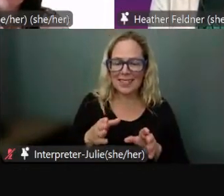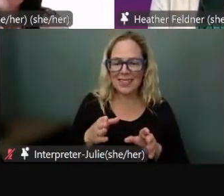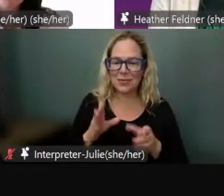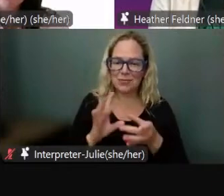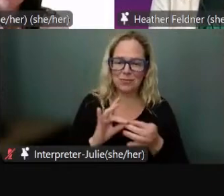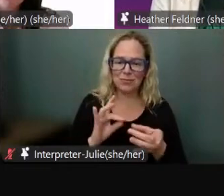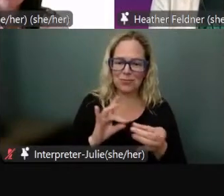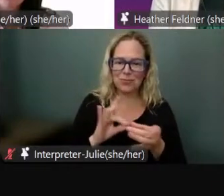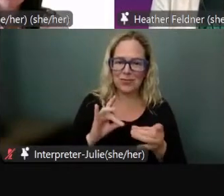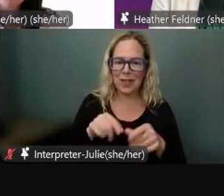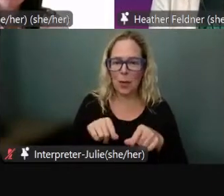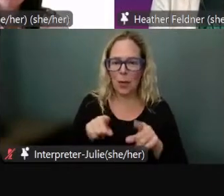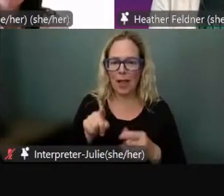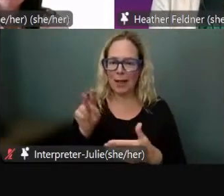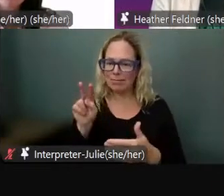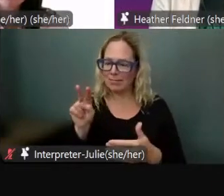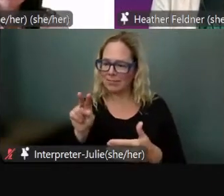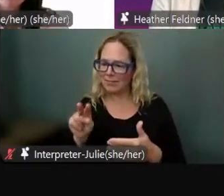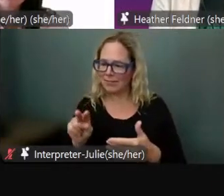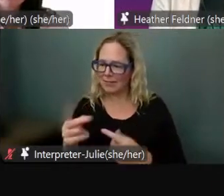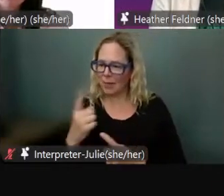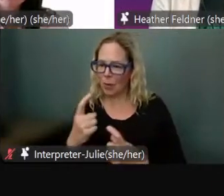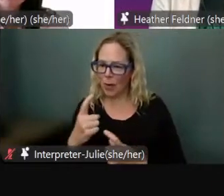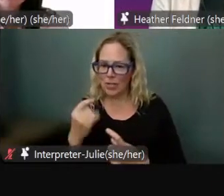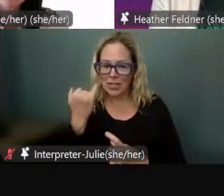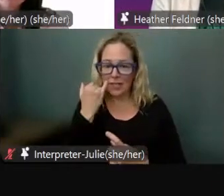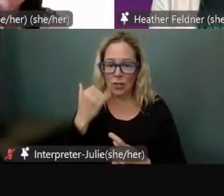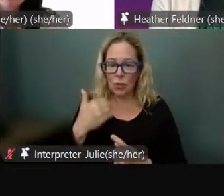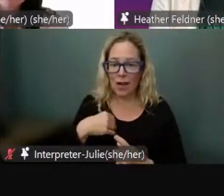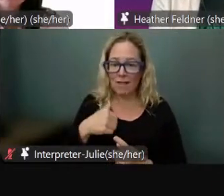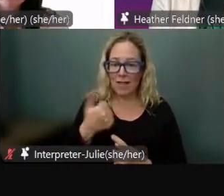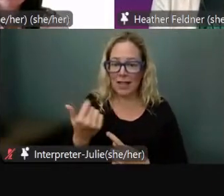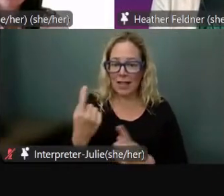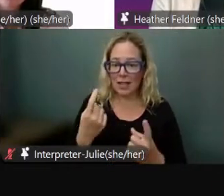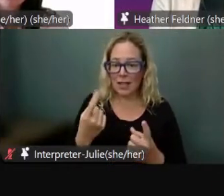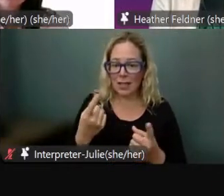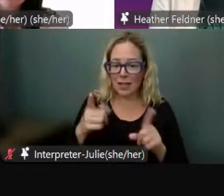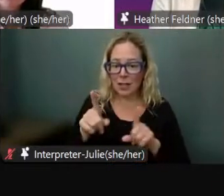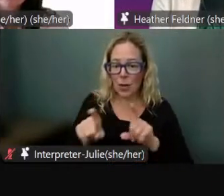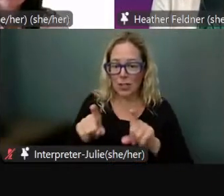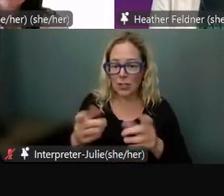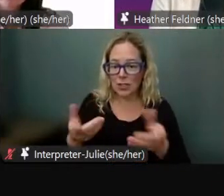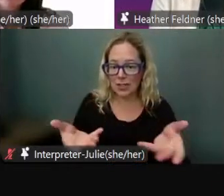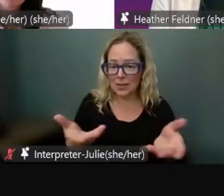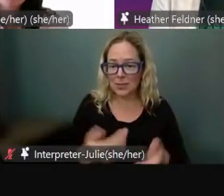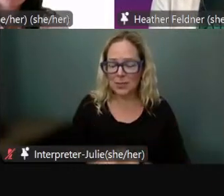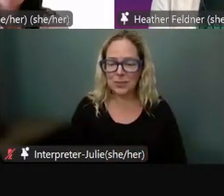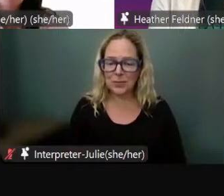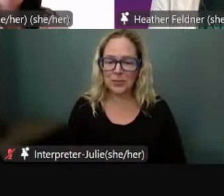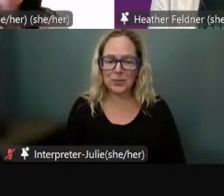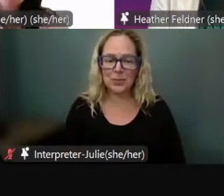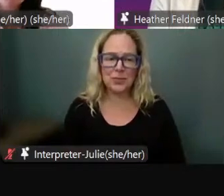perusing questions that came in as well, if you have questions for each other.